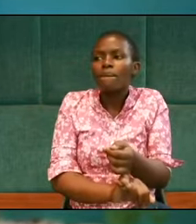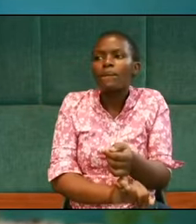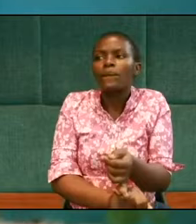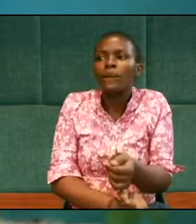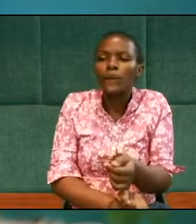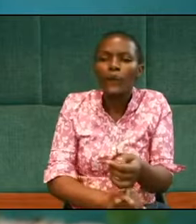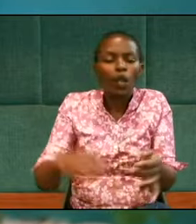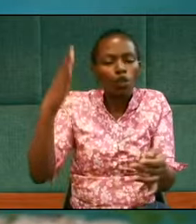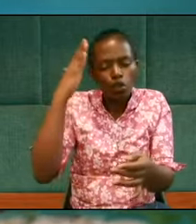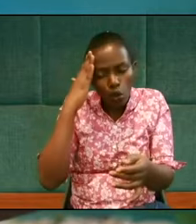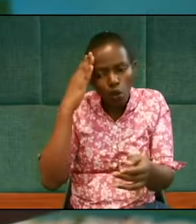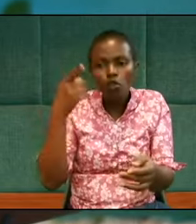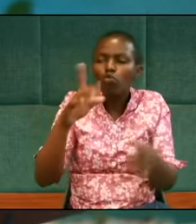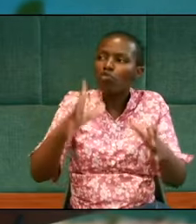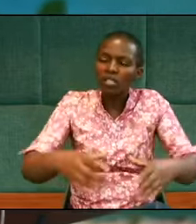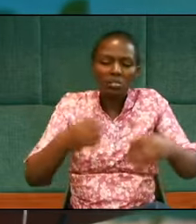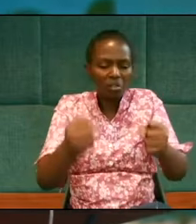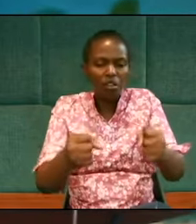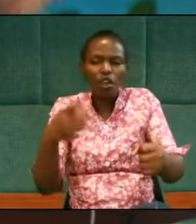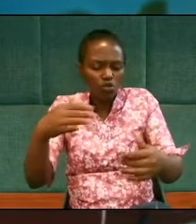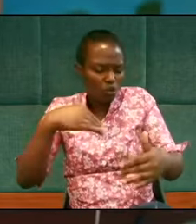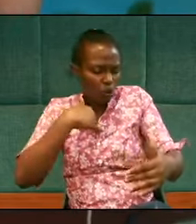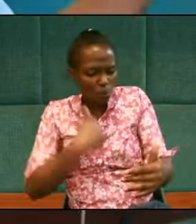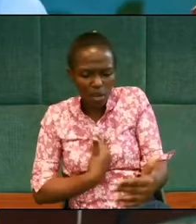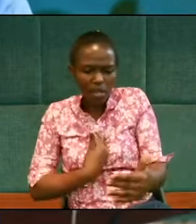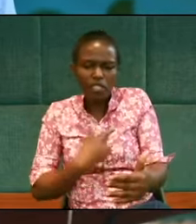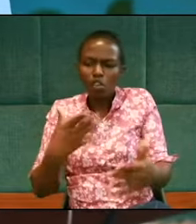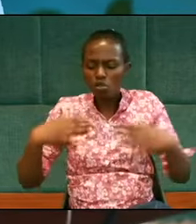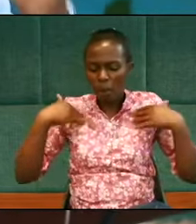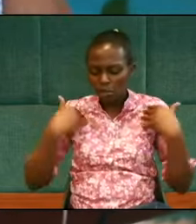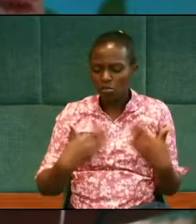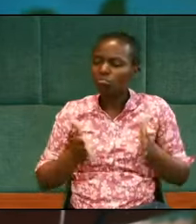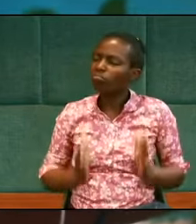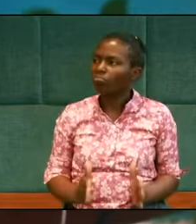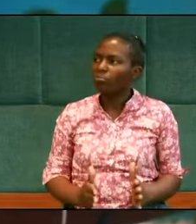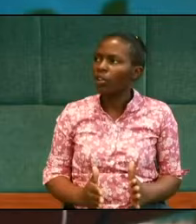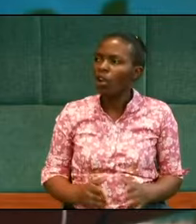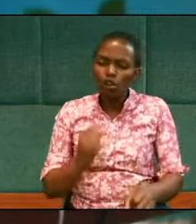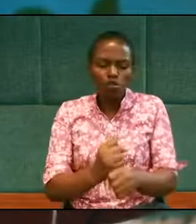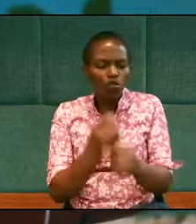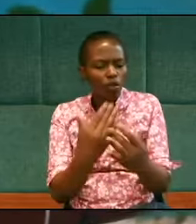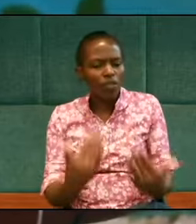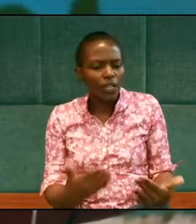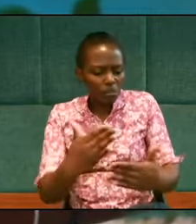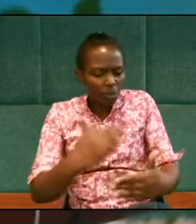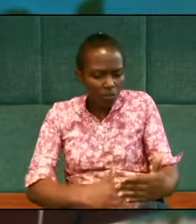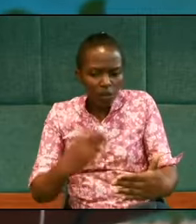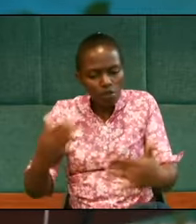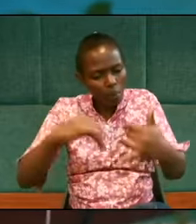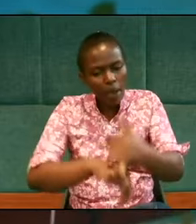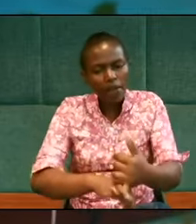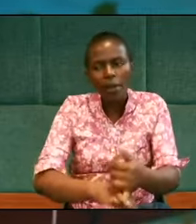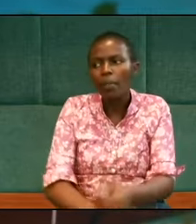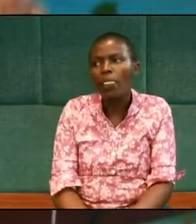Know your strength. Know your weaknesses. Know your personalities. Do these before you